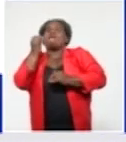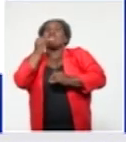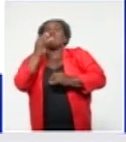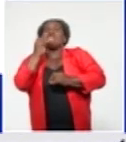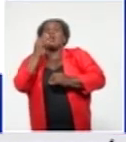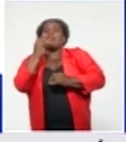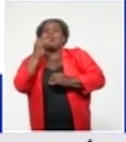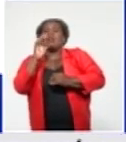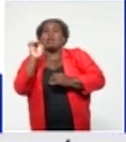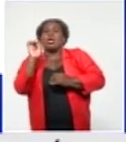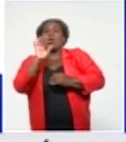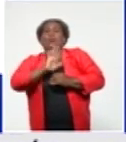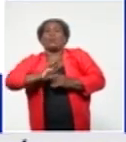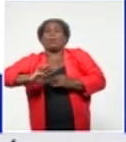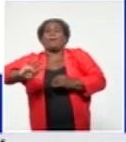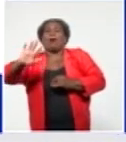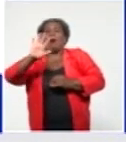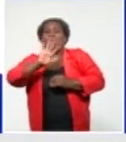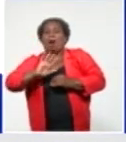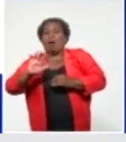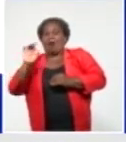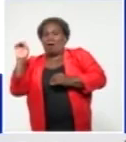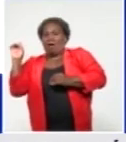3,340,197, Peru